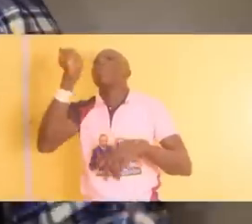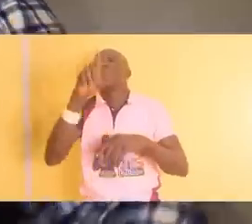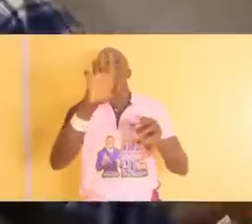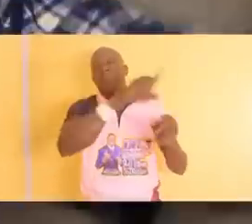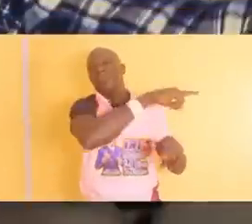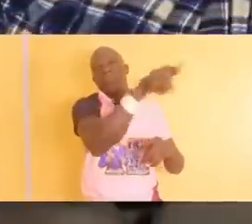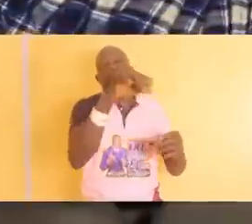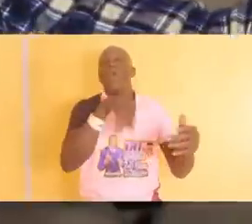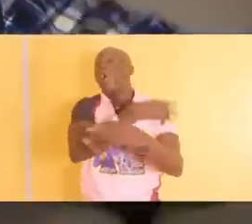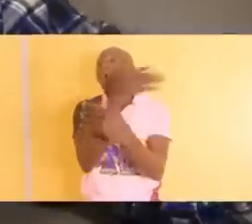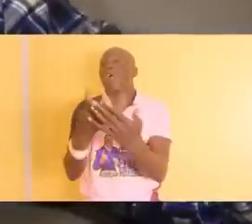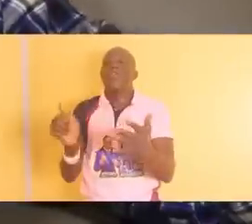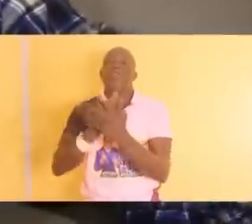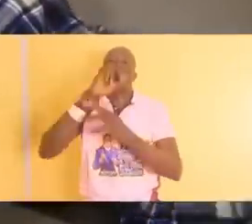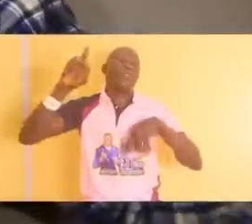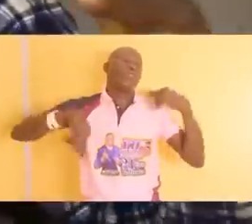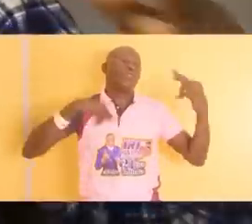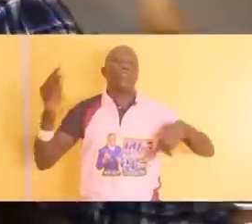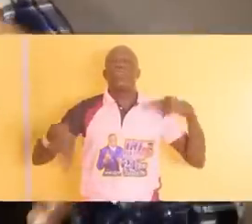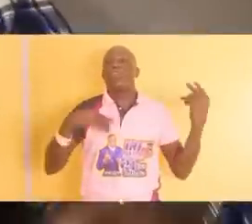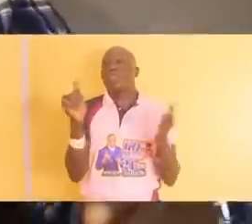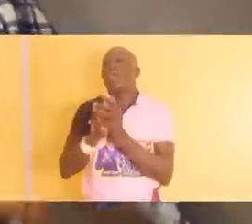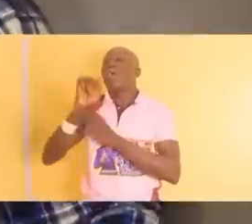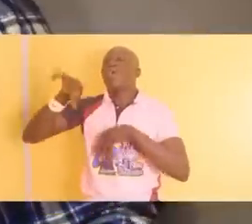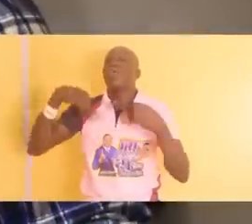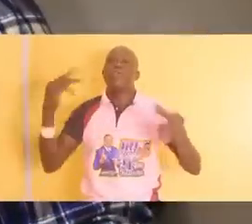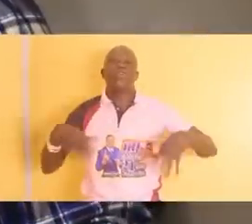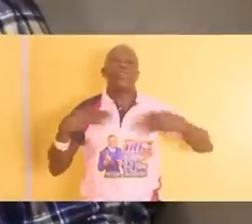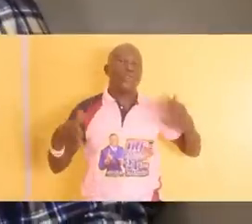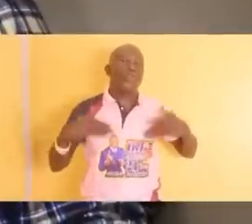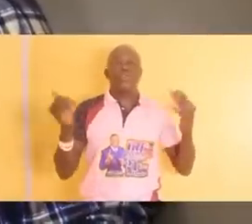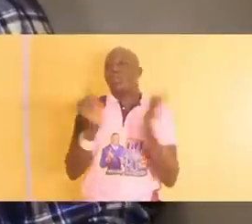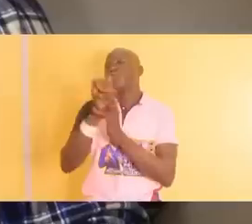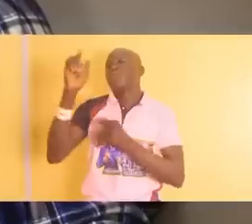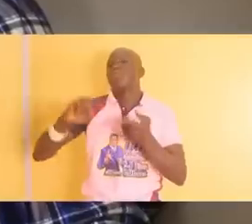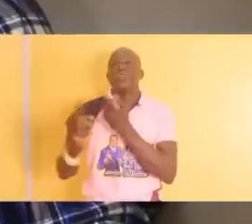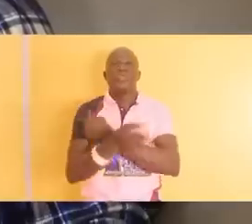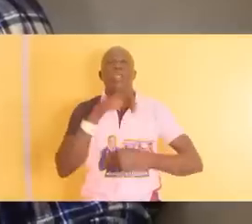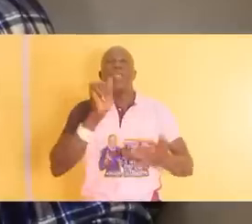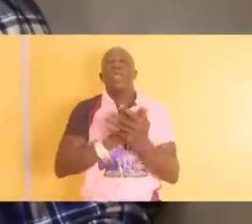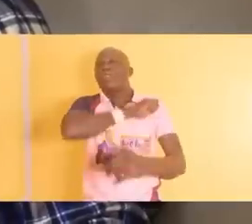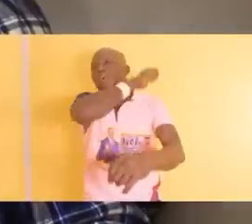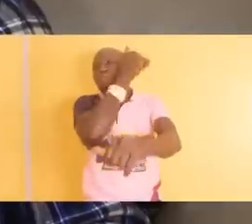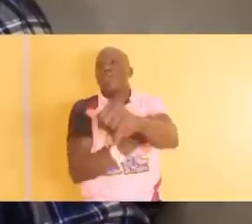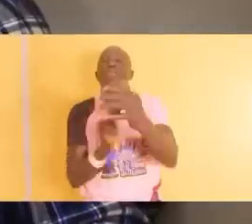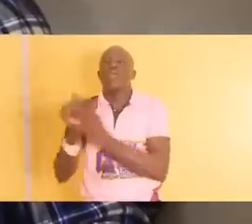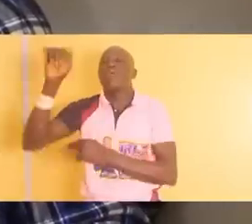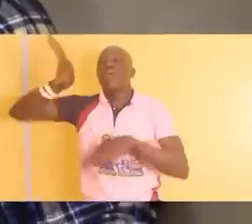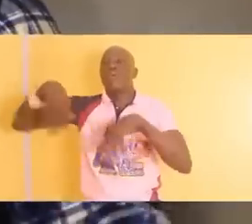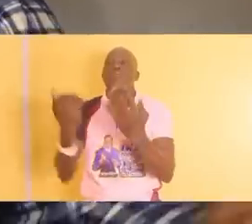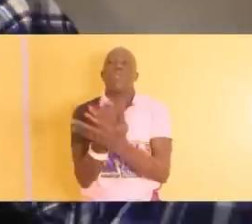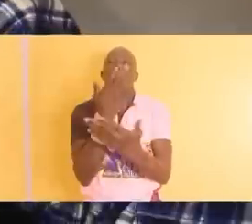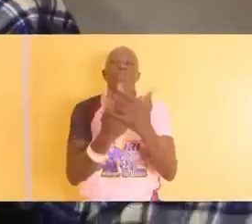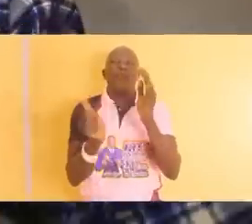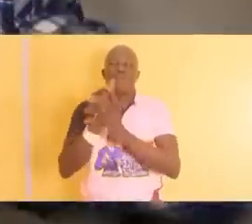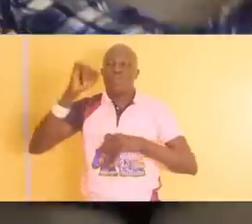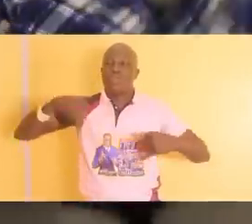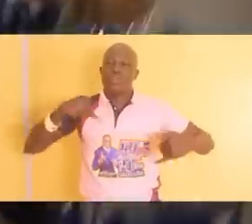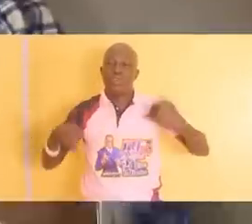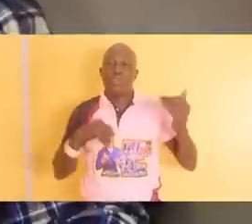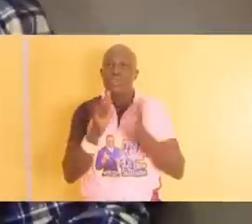the I bless you. All the people that you are rejoicing today, the authority that will make your joy